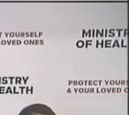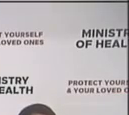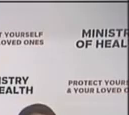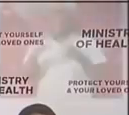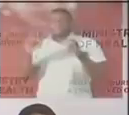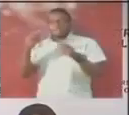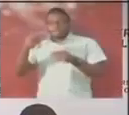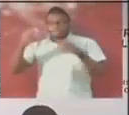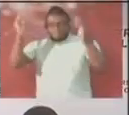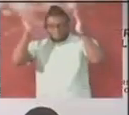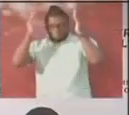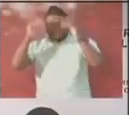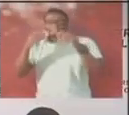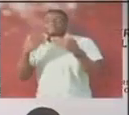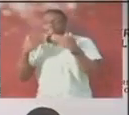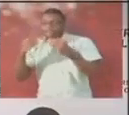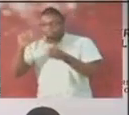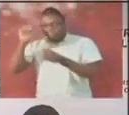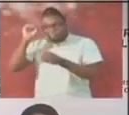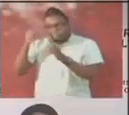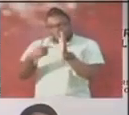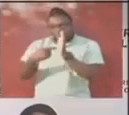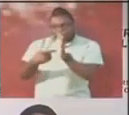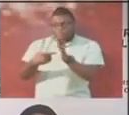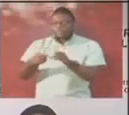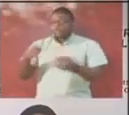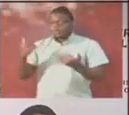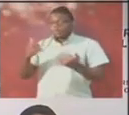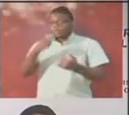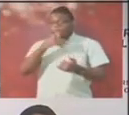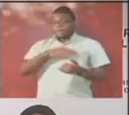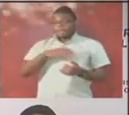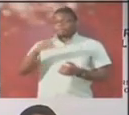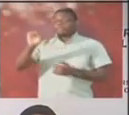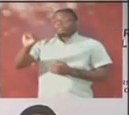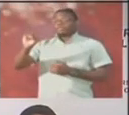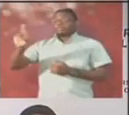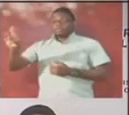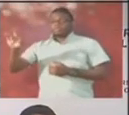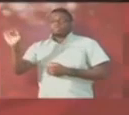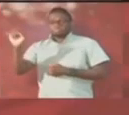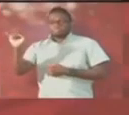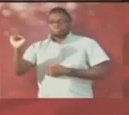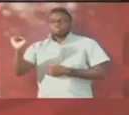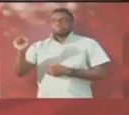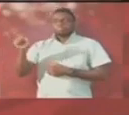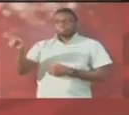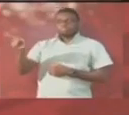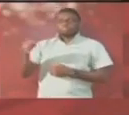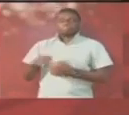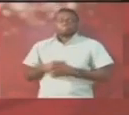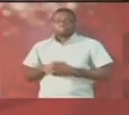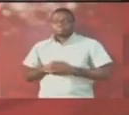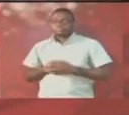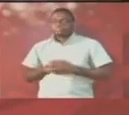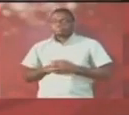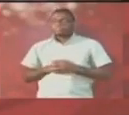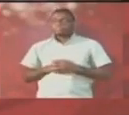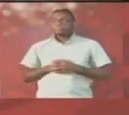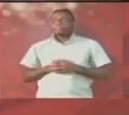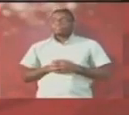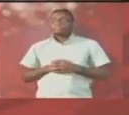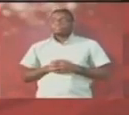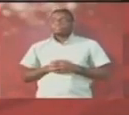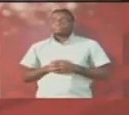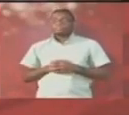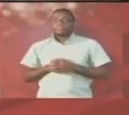Mr. Roshan Singh to provide the latest GIS report. Mr. Singh? Yes. Thank